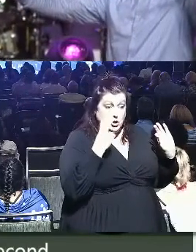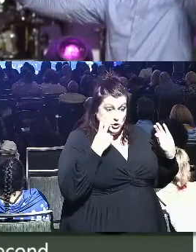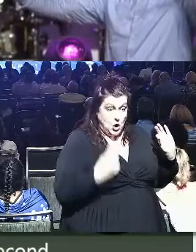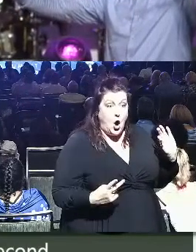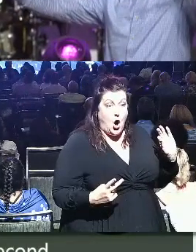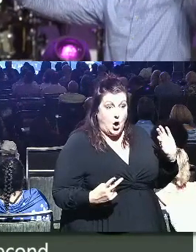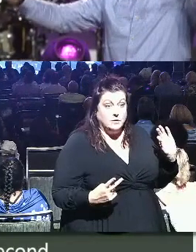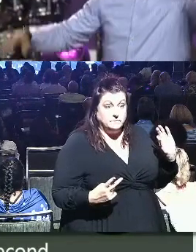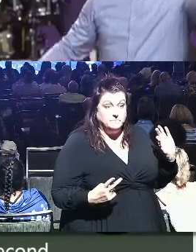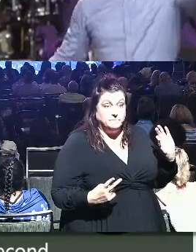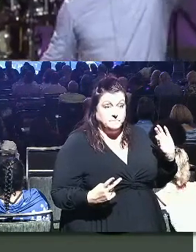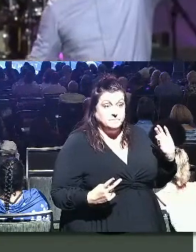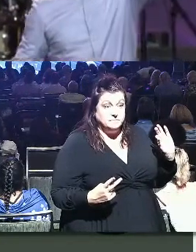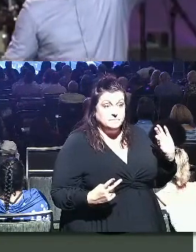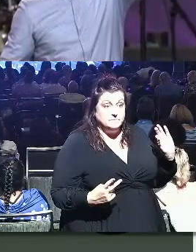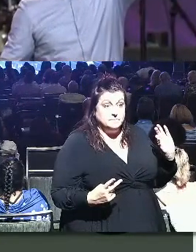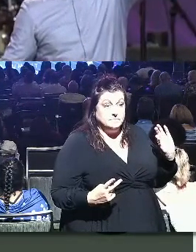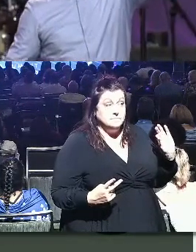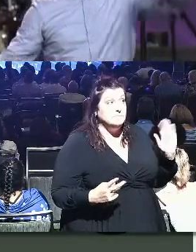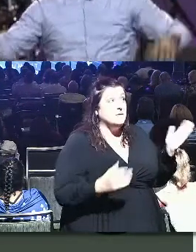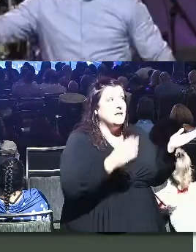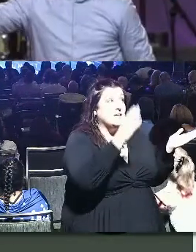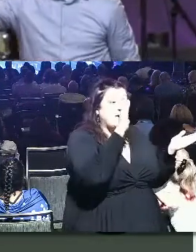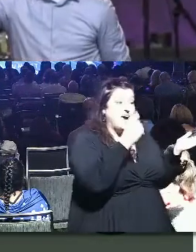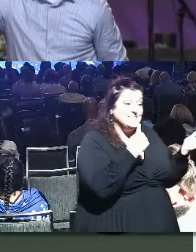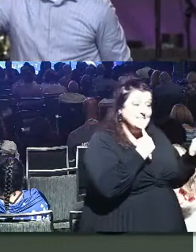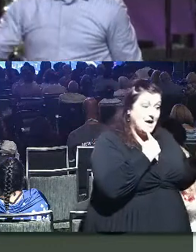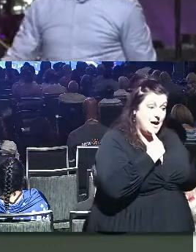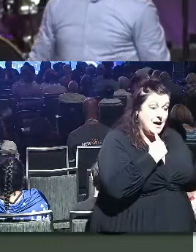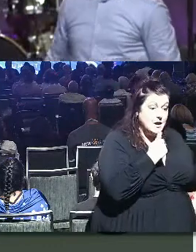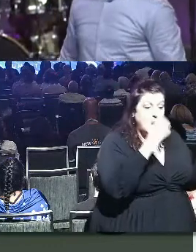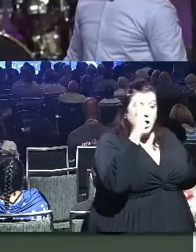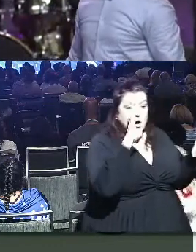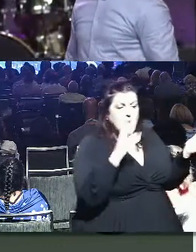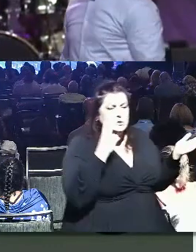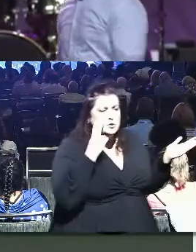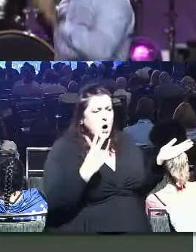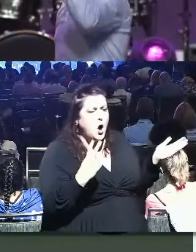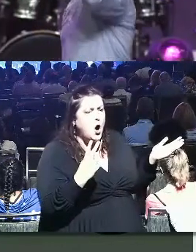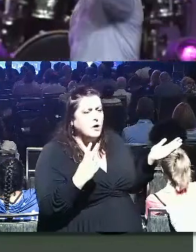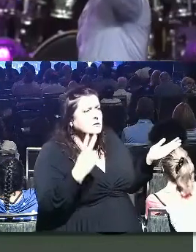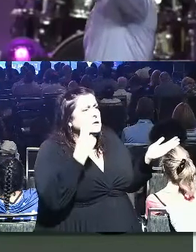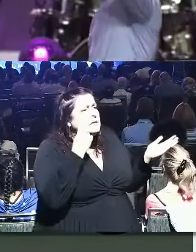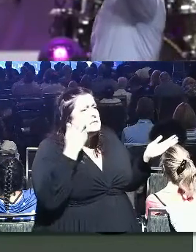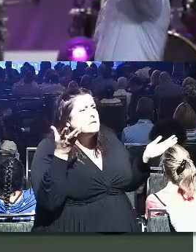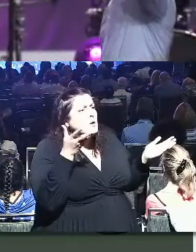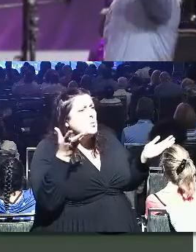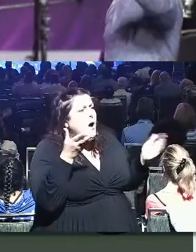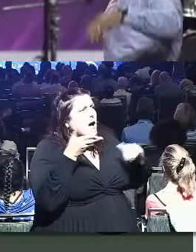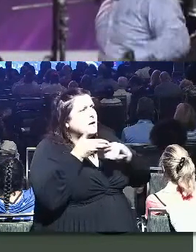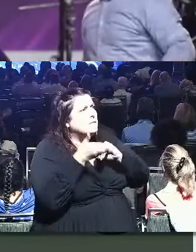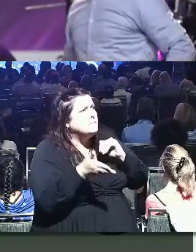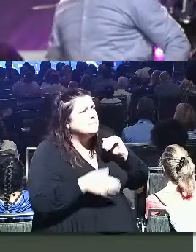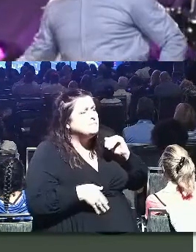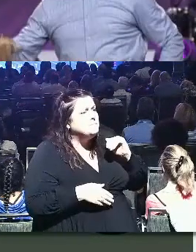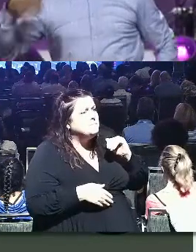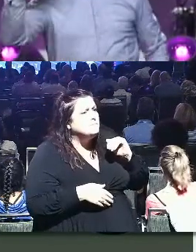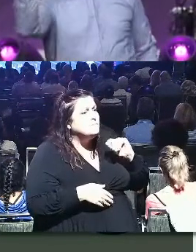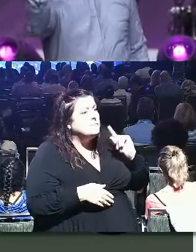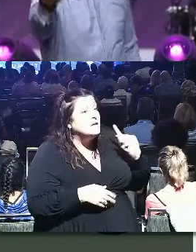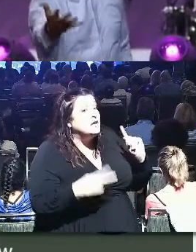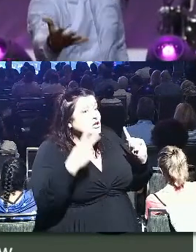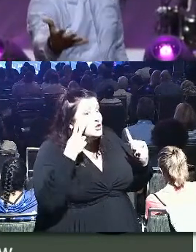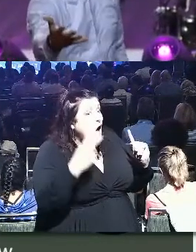saw. God said, and God saw. And what did God see after God said? He saw that it